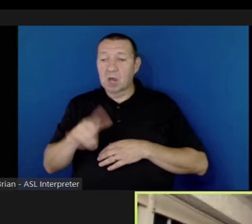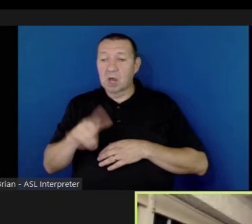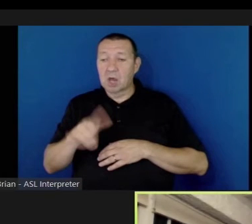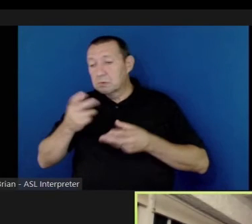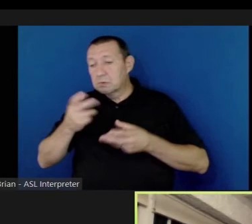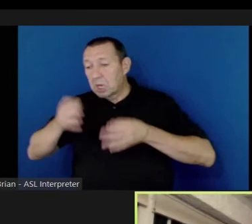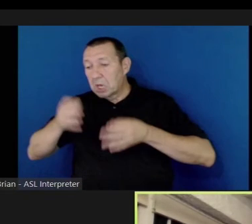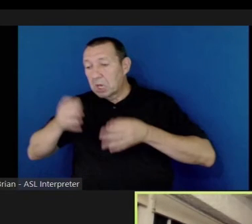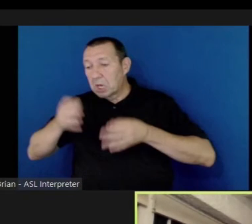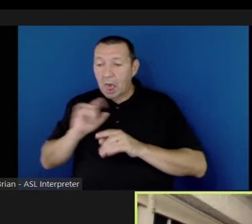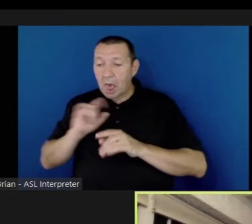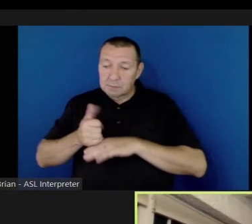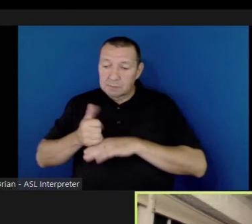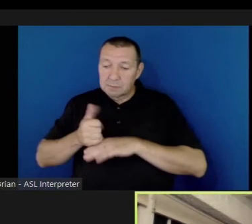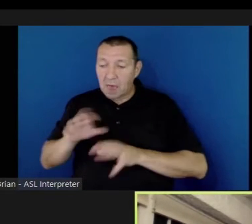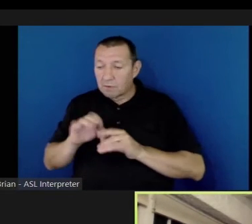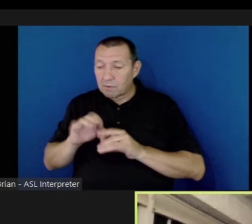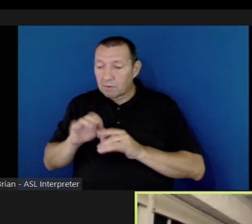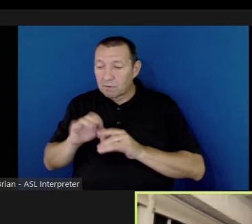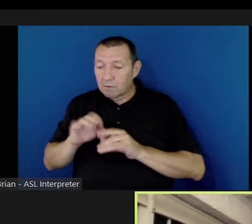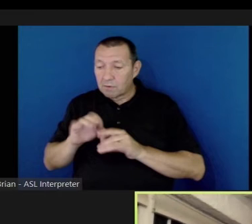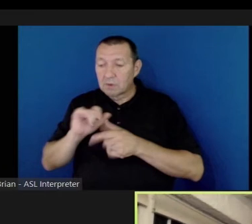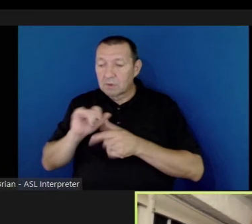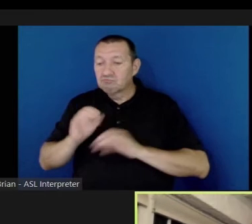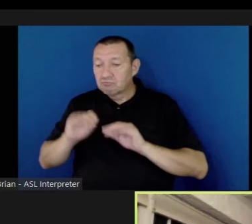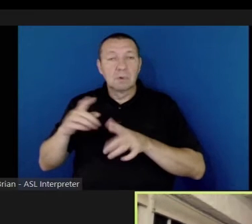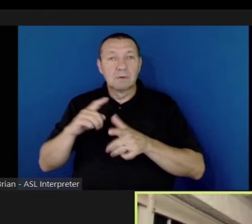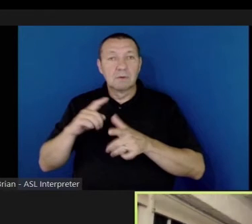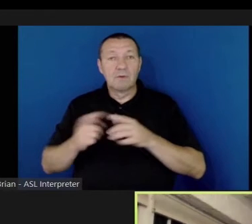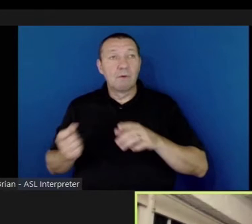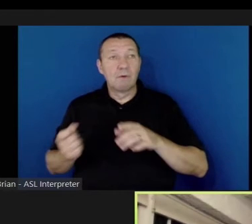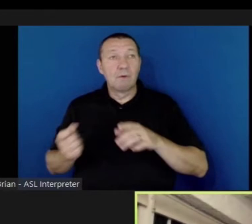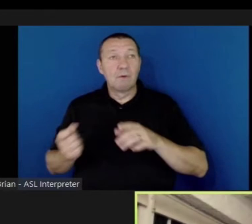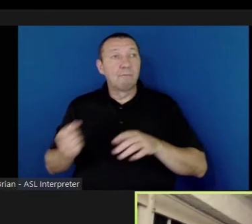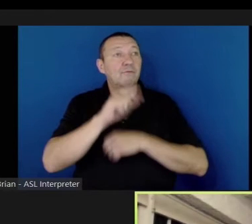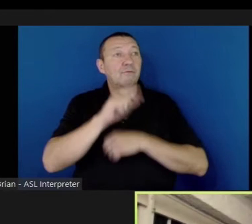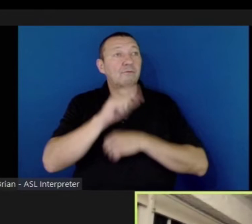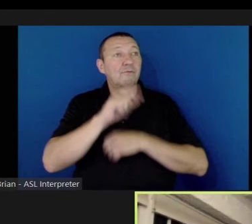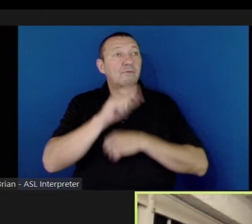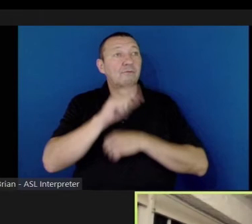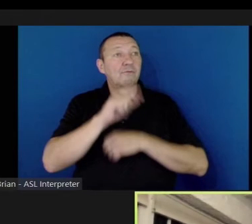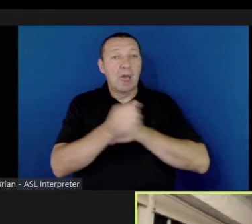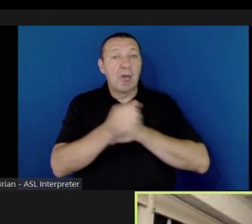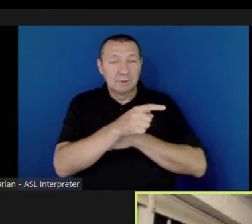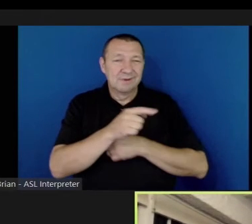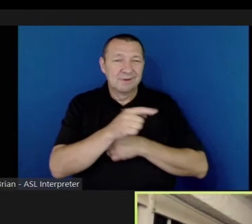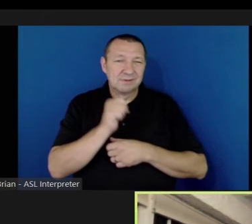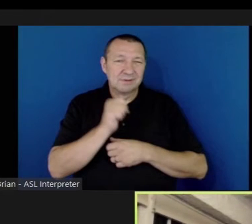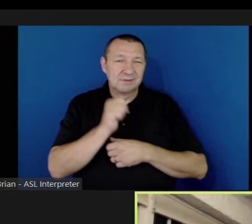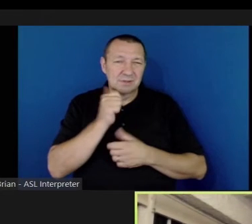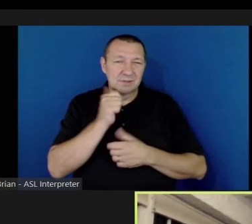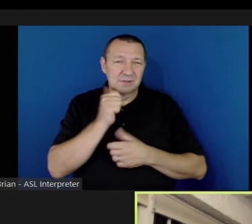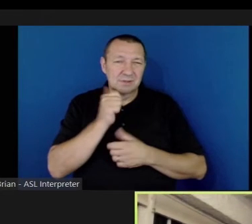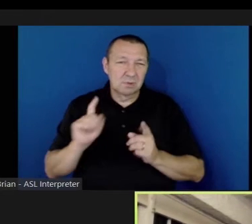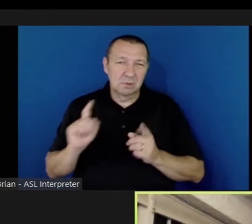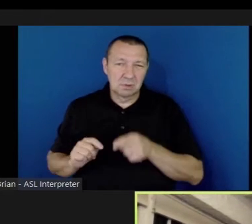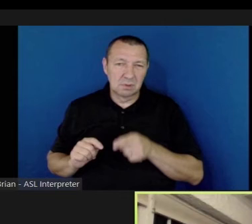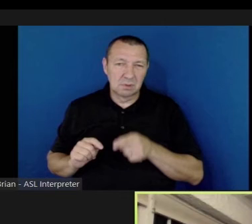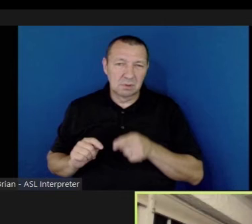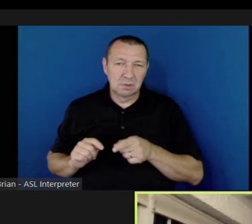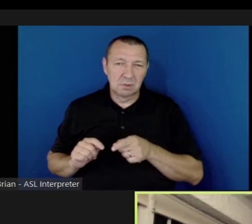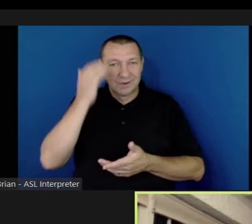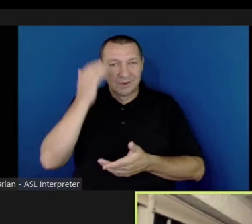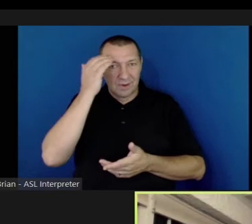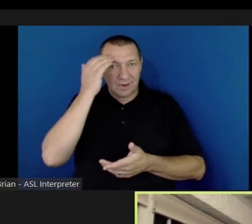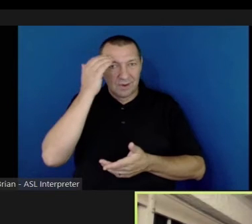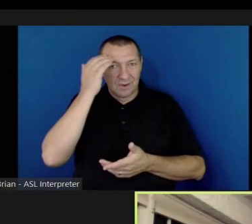staff up projects, and roll out activities in rural Africa. We know that doesn't work. And we know, especially